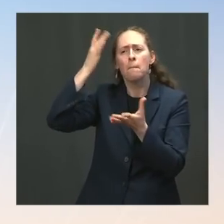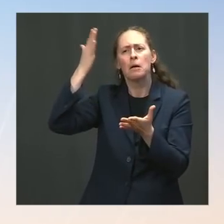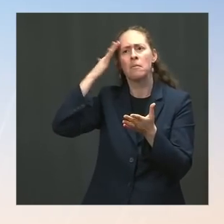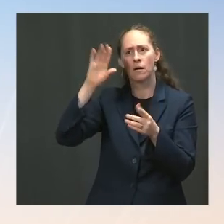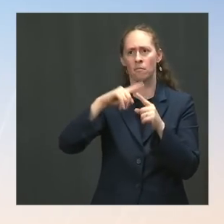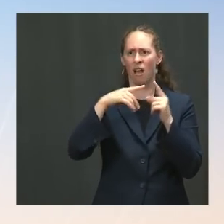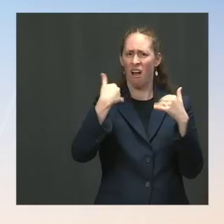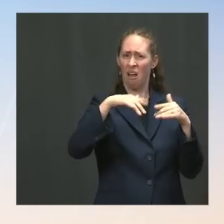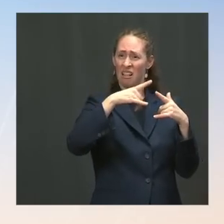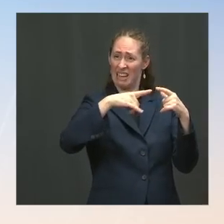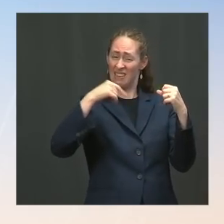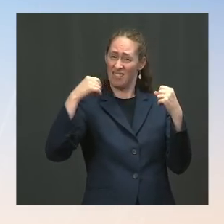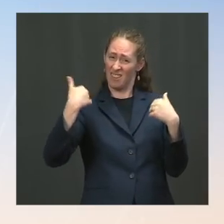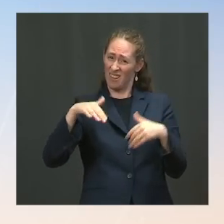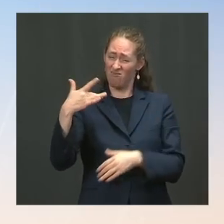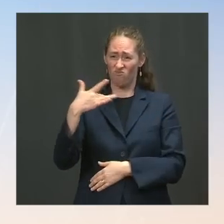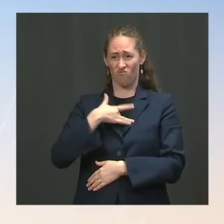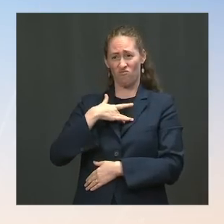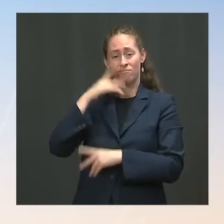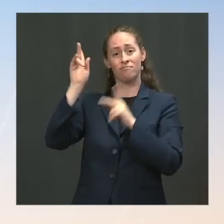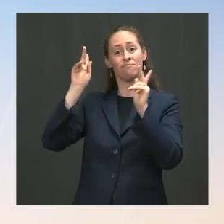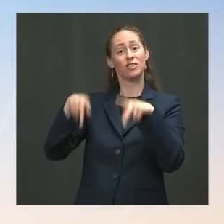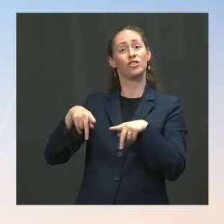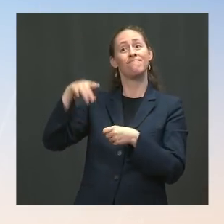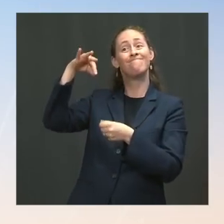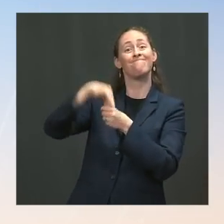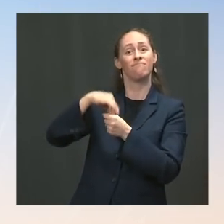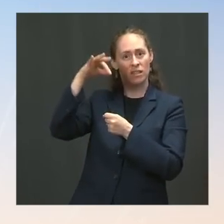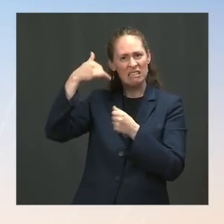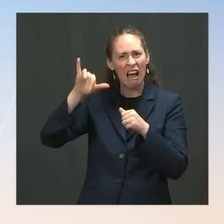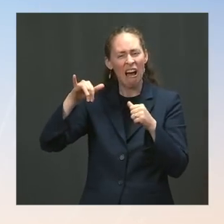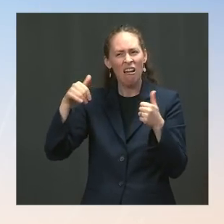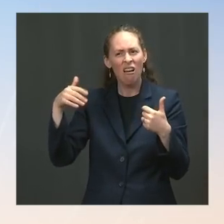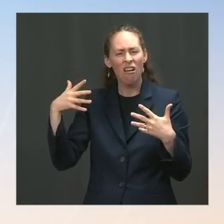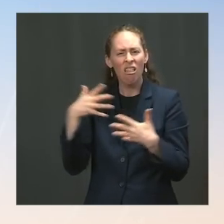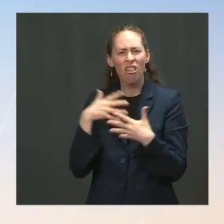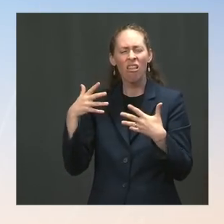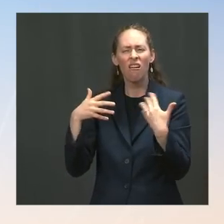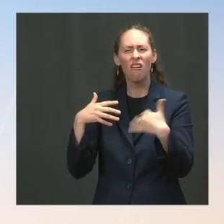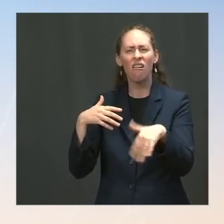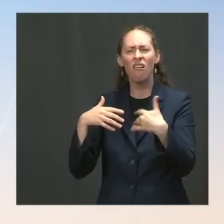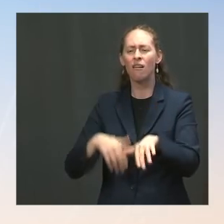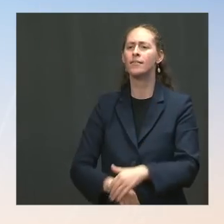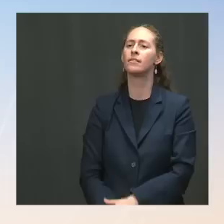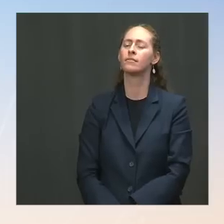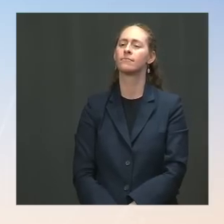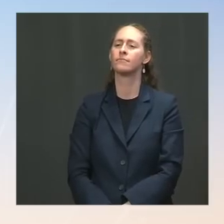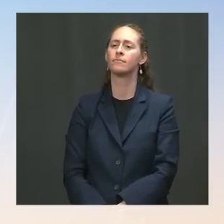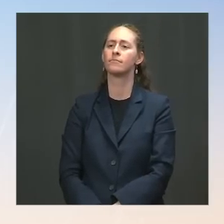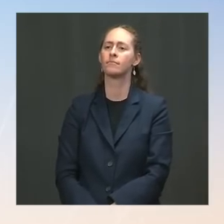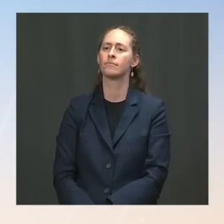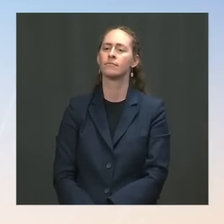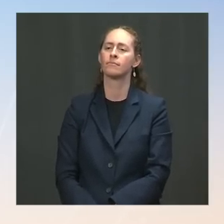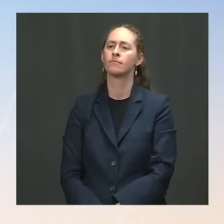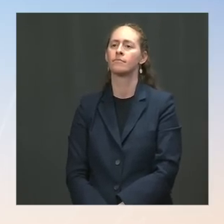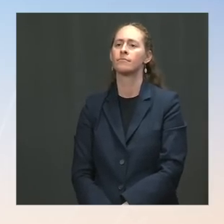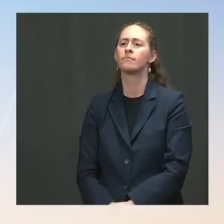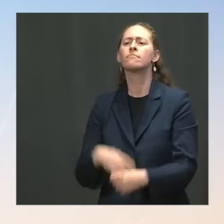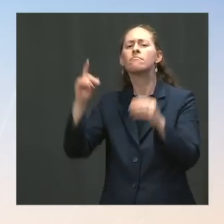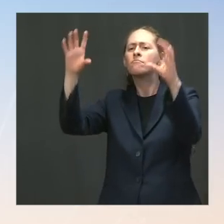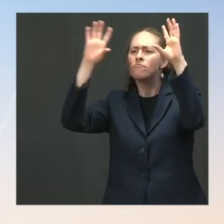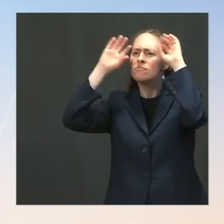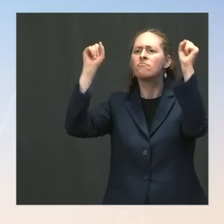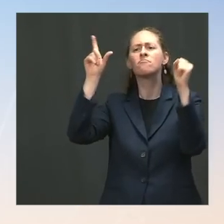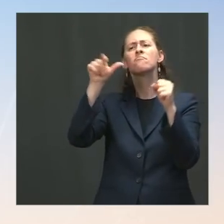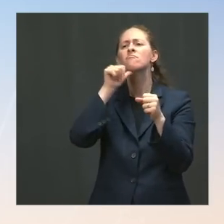president has been crystal clear that he opposes defunding the police. He has said that throughout his campaign for office. His record over the last